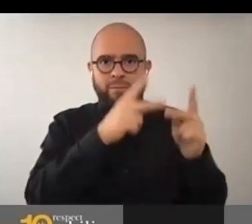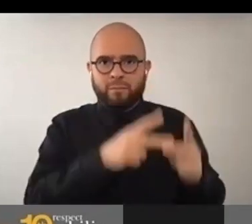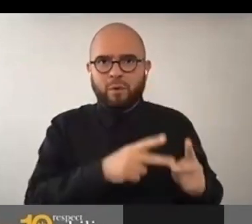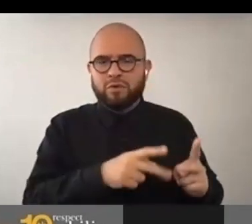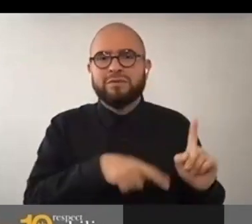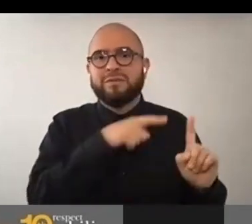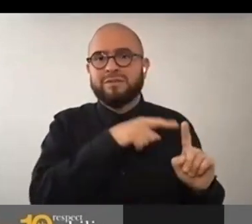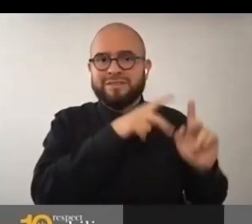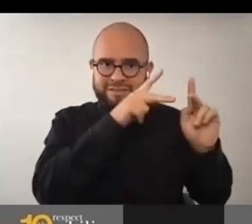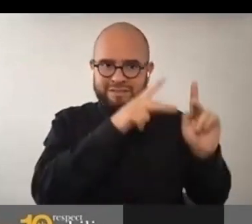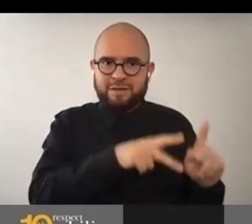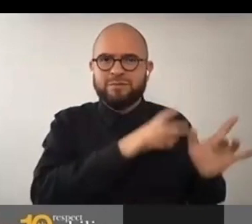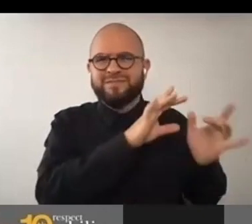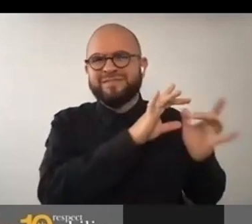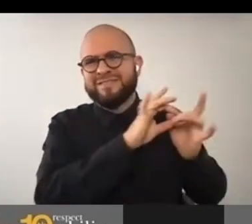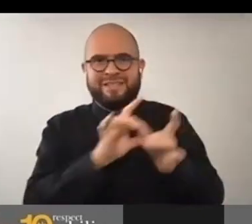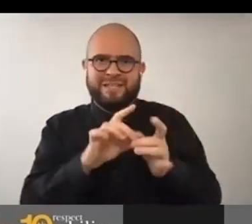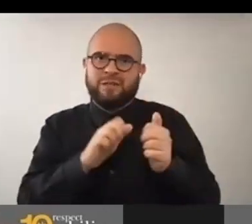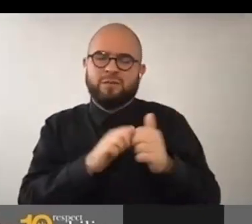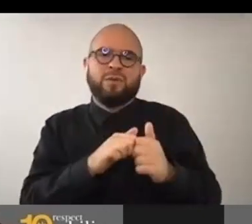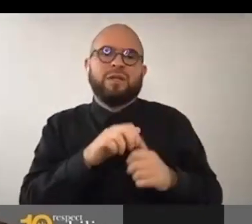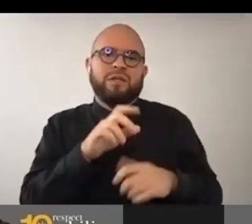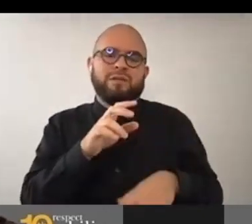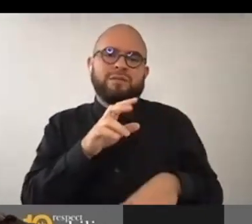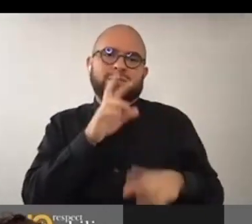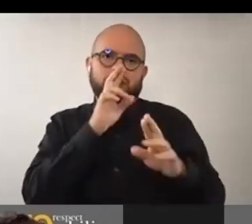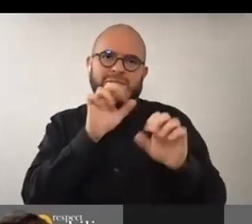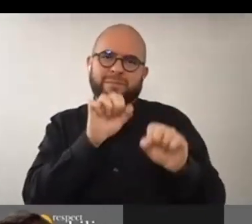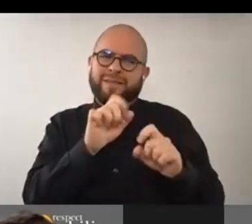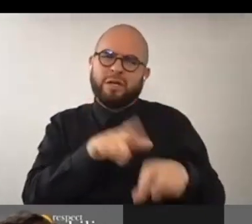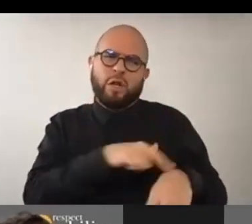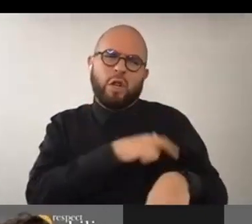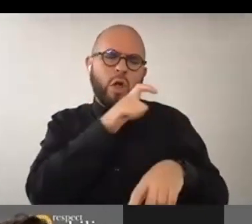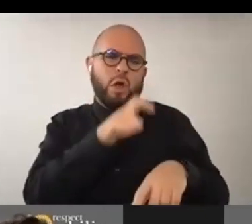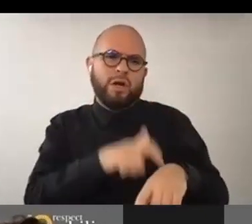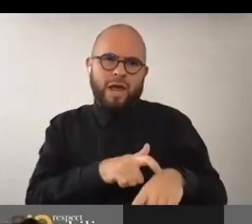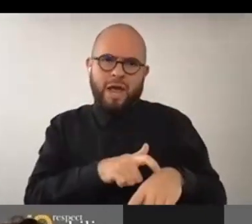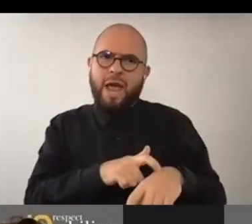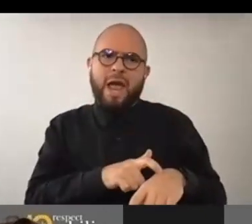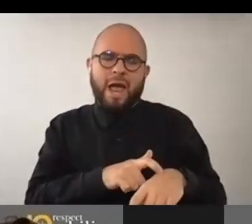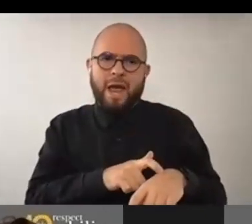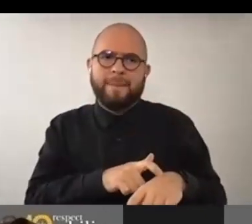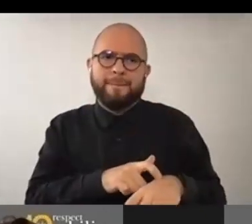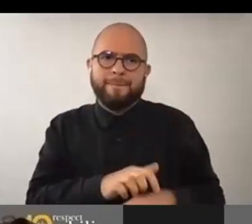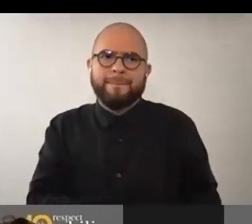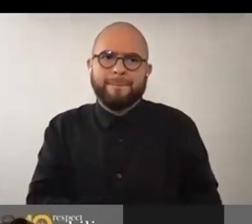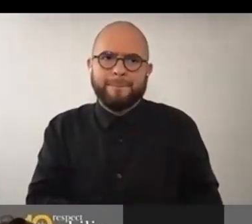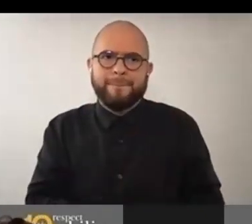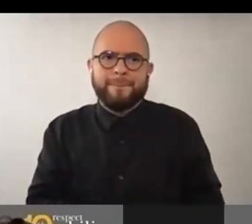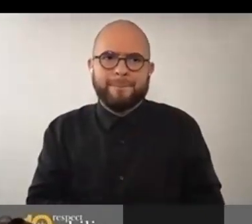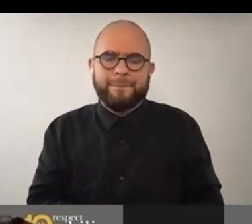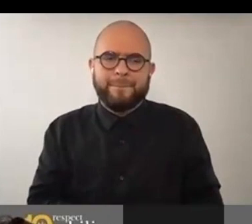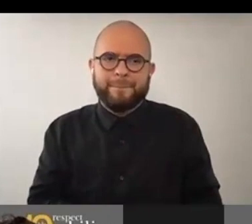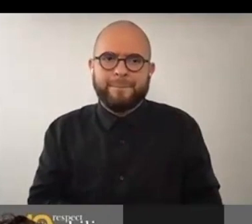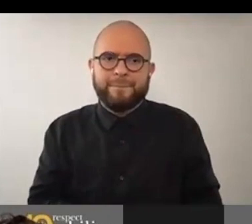to Respectability for a long time, Ole Cantos, and he helped me